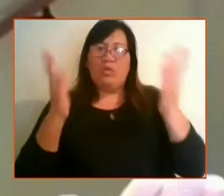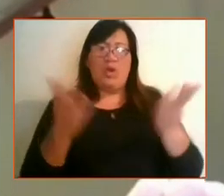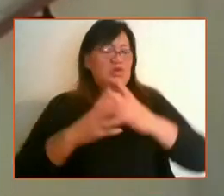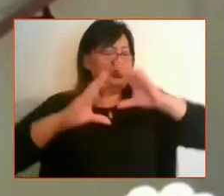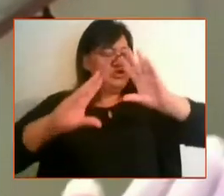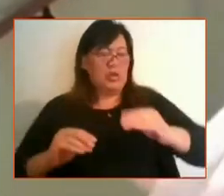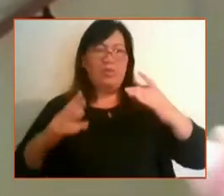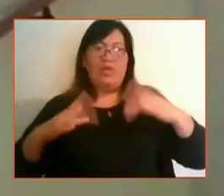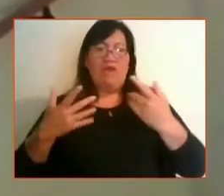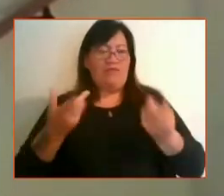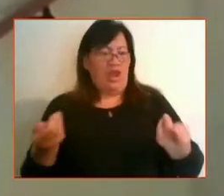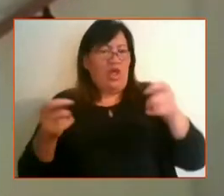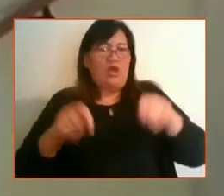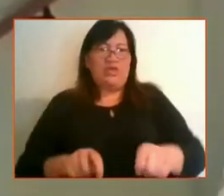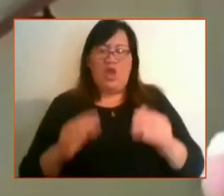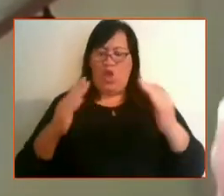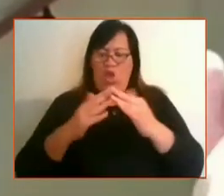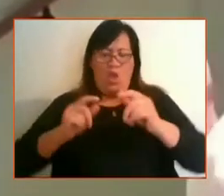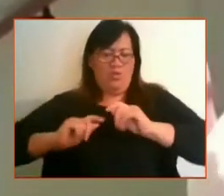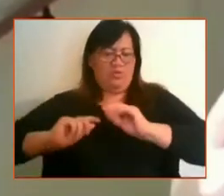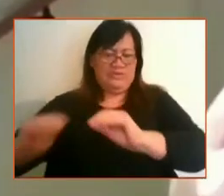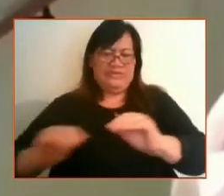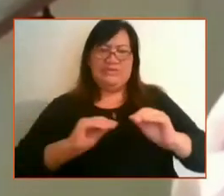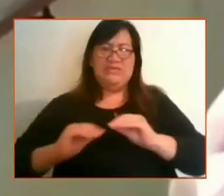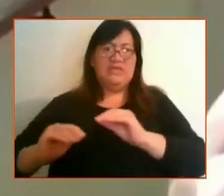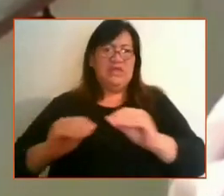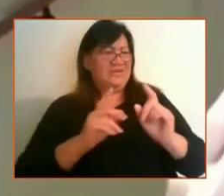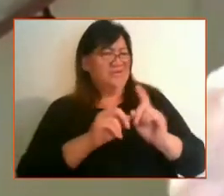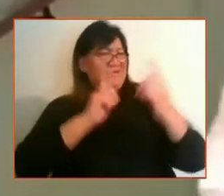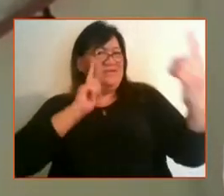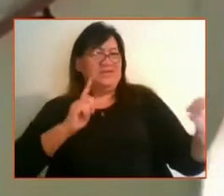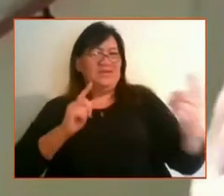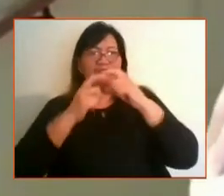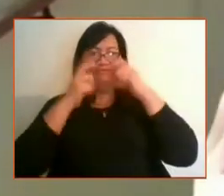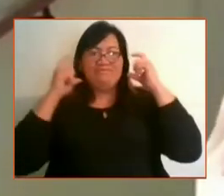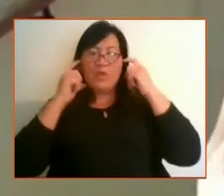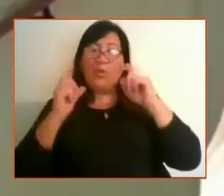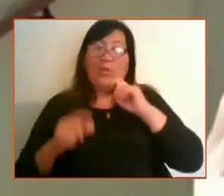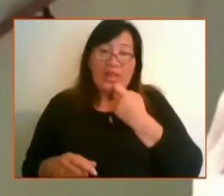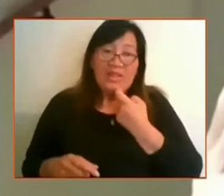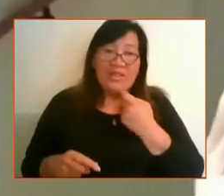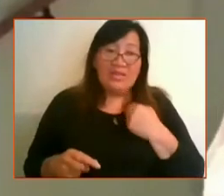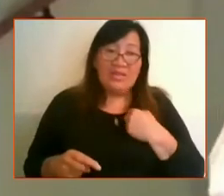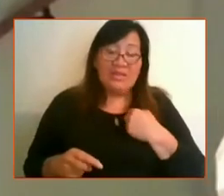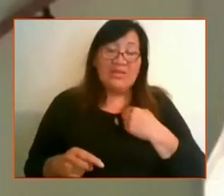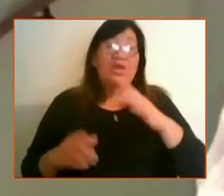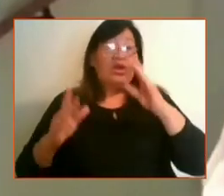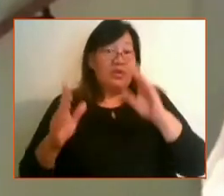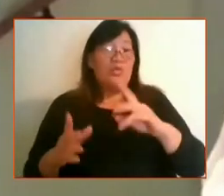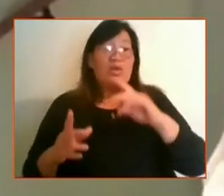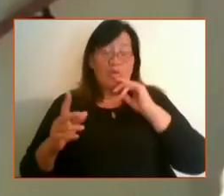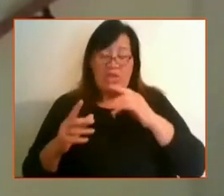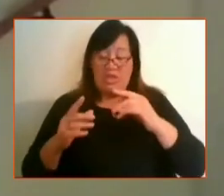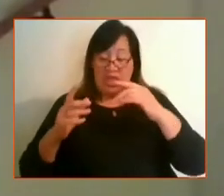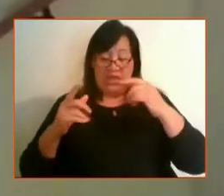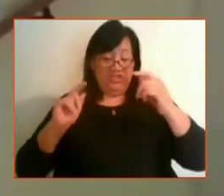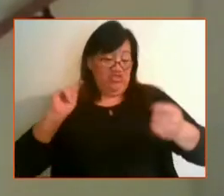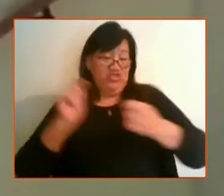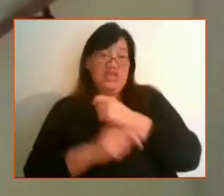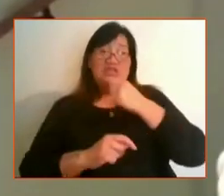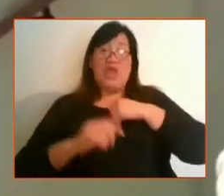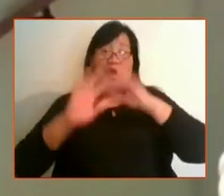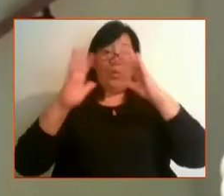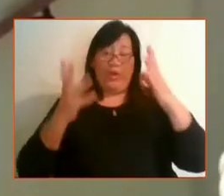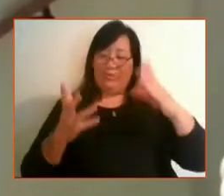lock down, we'll homeschool, we'll stay away from each other, and we will wear masks. We will fundamentally turn our reality upside down, and government